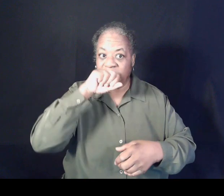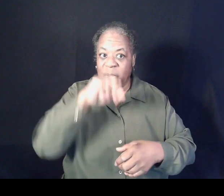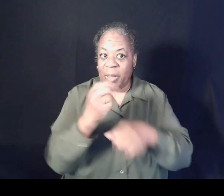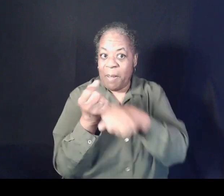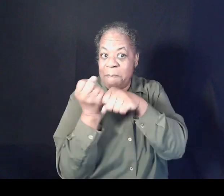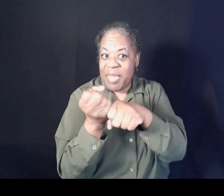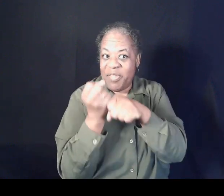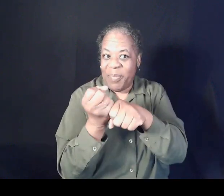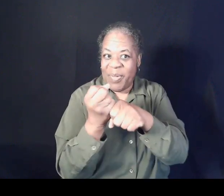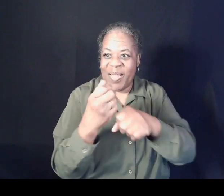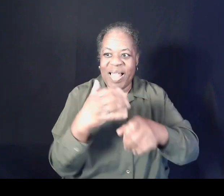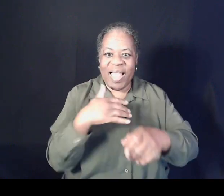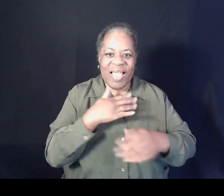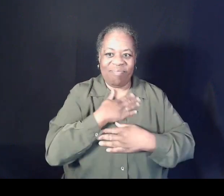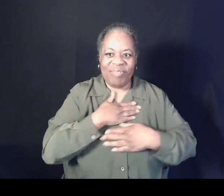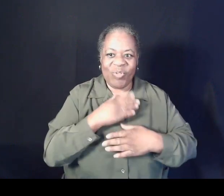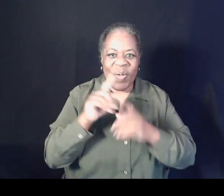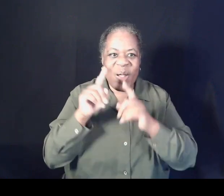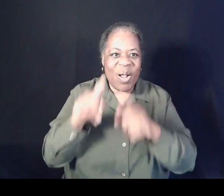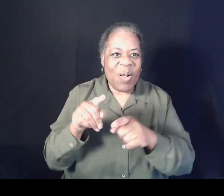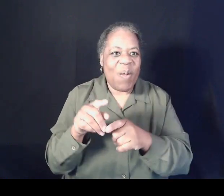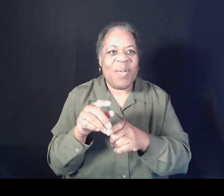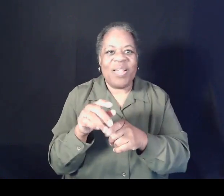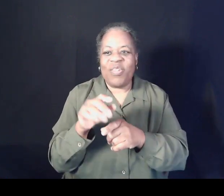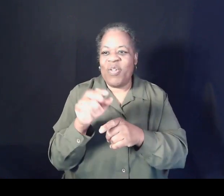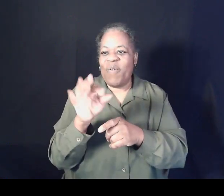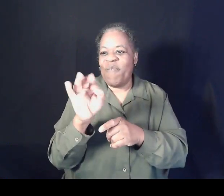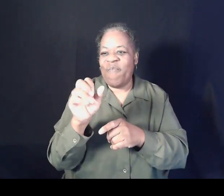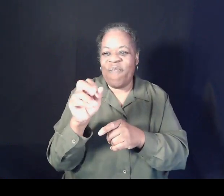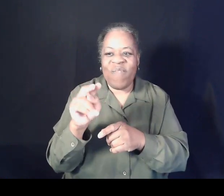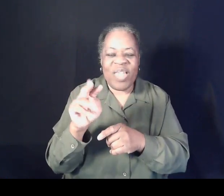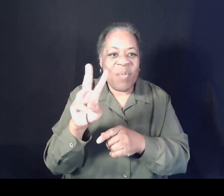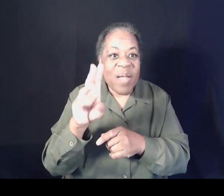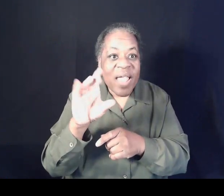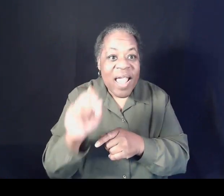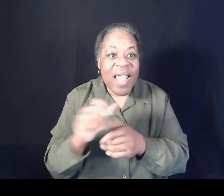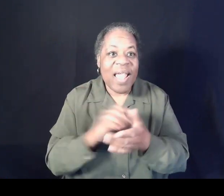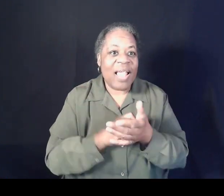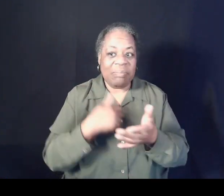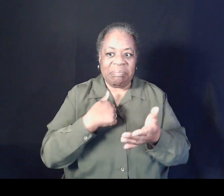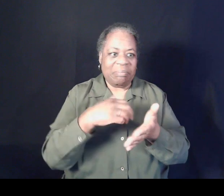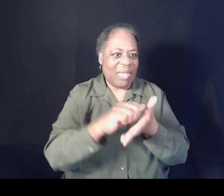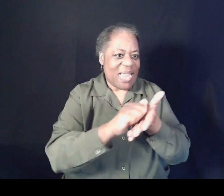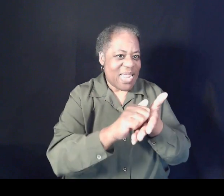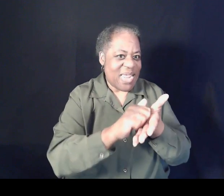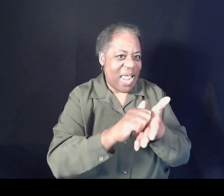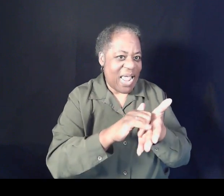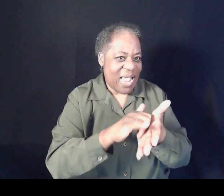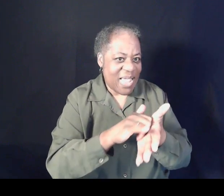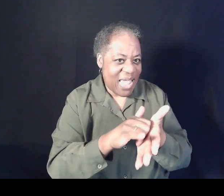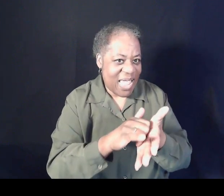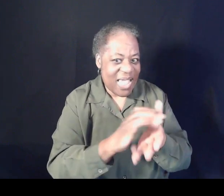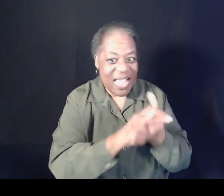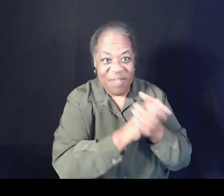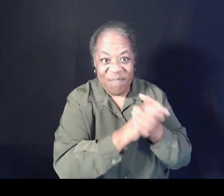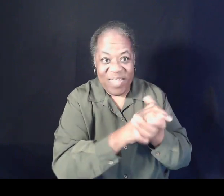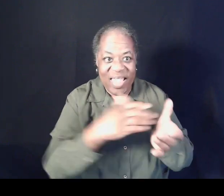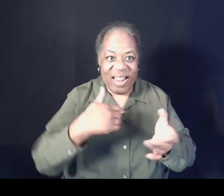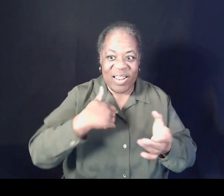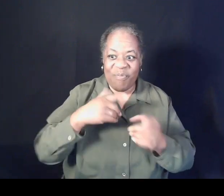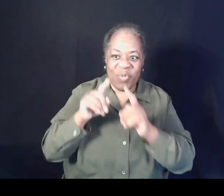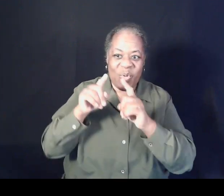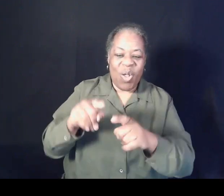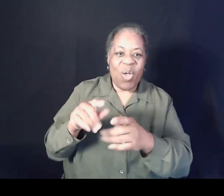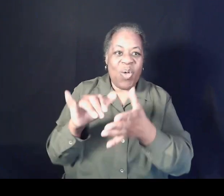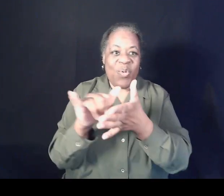like Fenway Park and Camden Yards. And of course, being a Yankees fan, I love taking my sons down to Yankee Stadium, and we have this